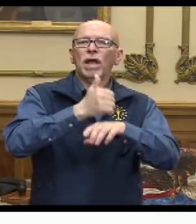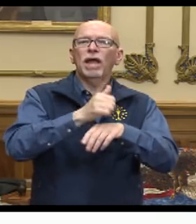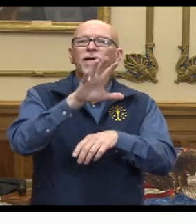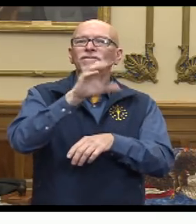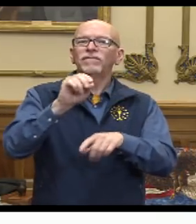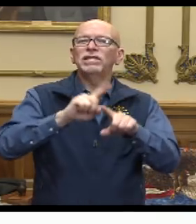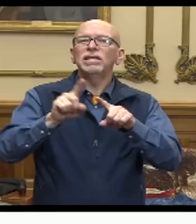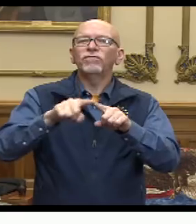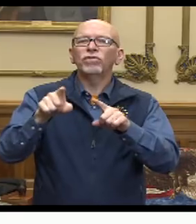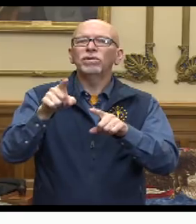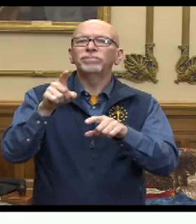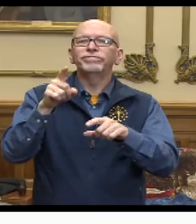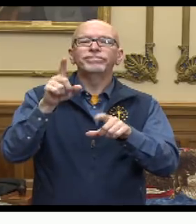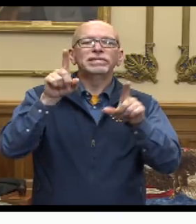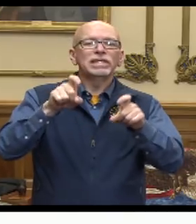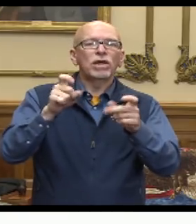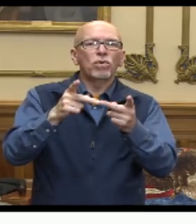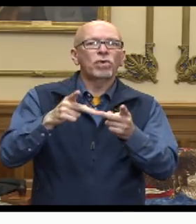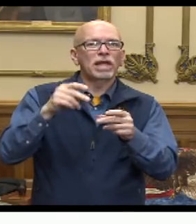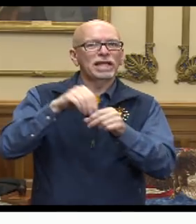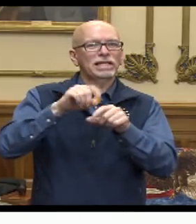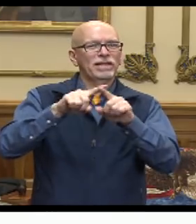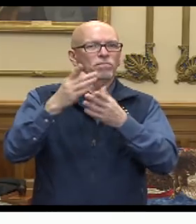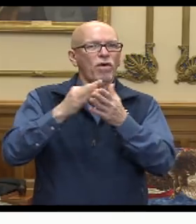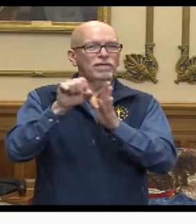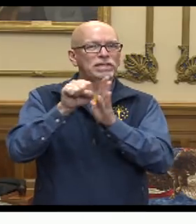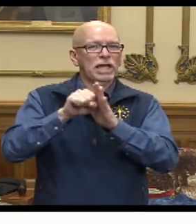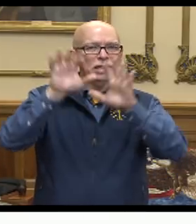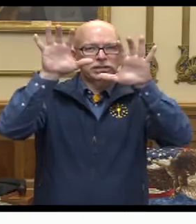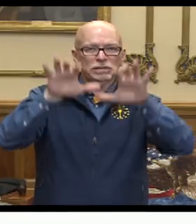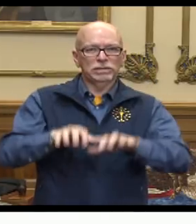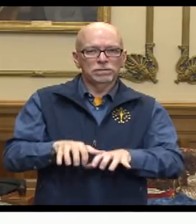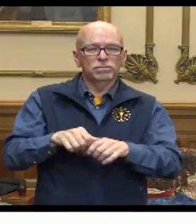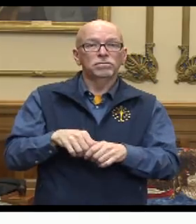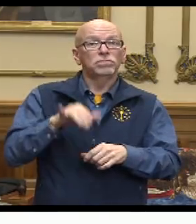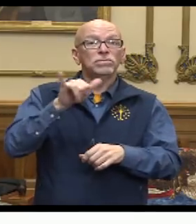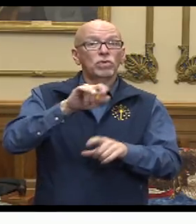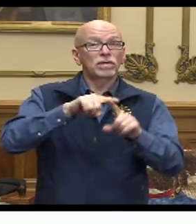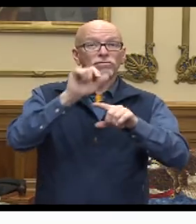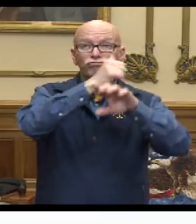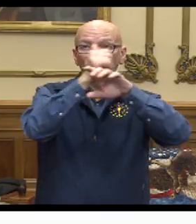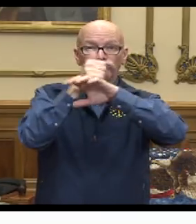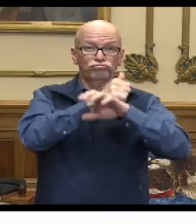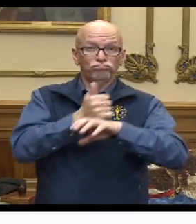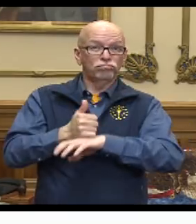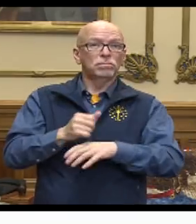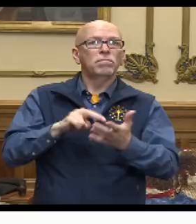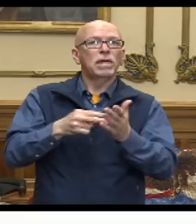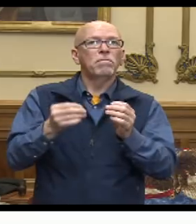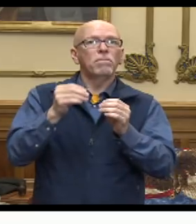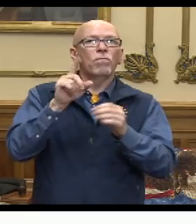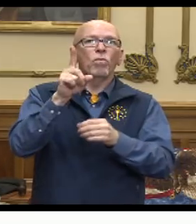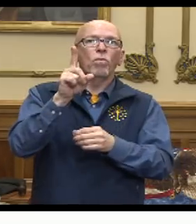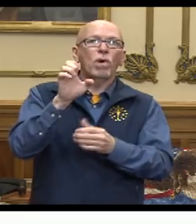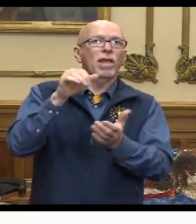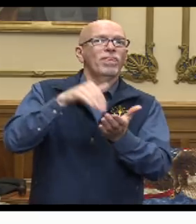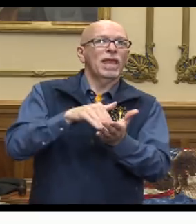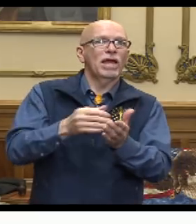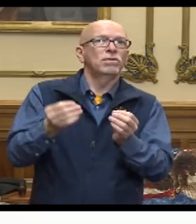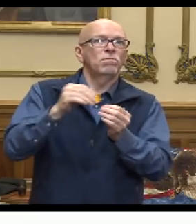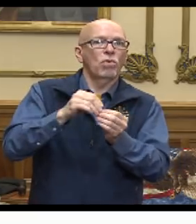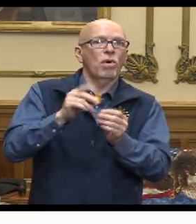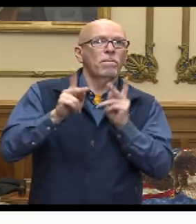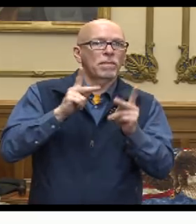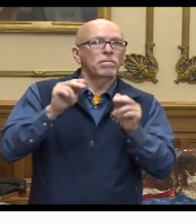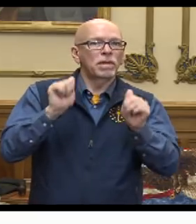in strategically located parts of the state. These sites will enable over 100,000 more Hoosiers